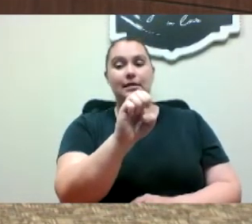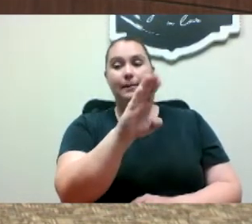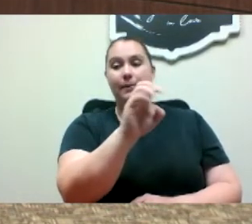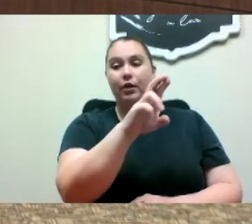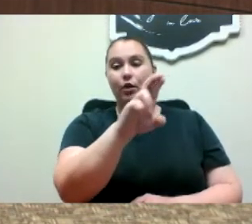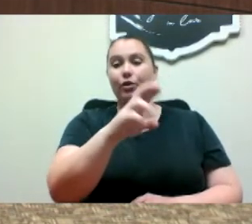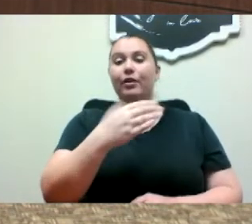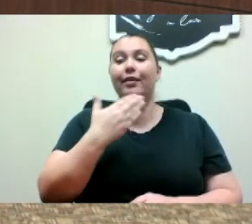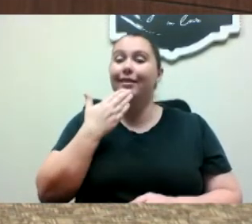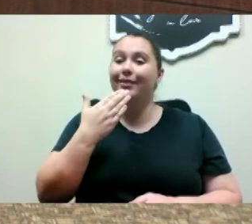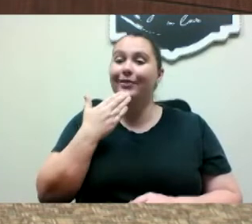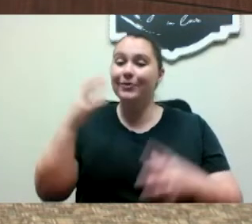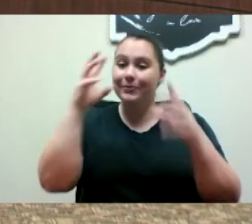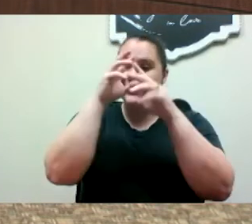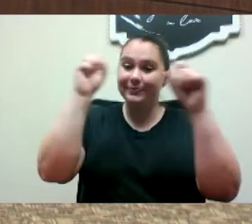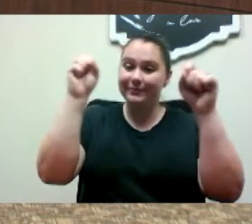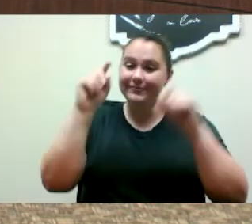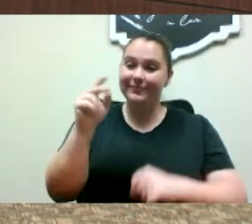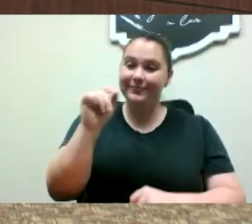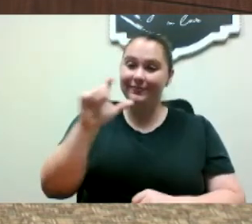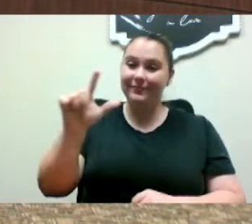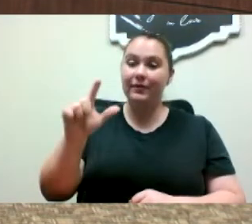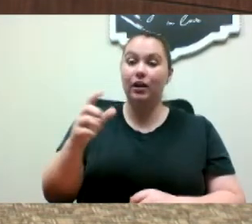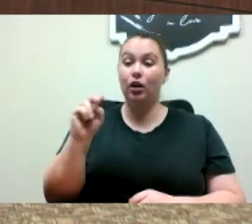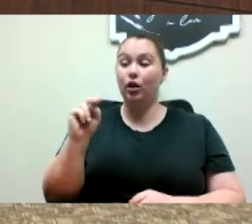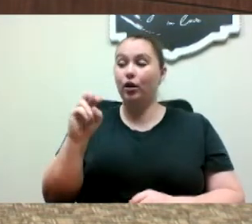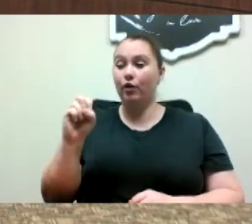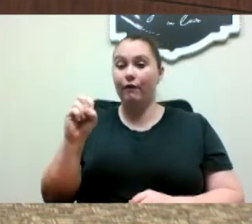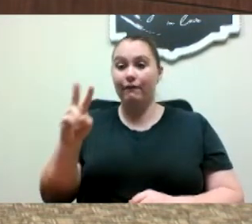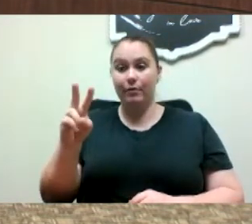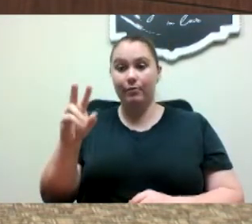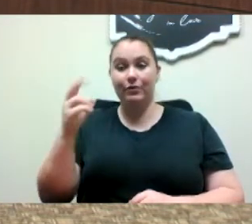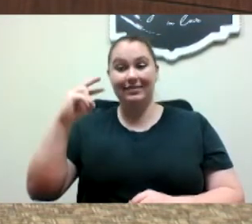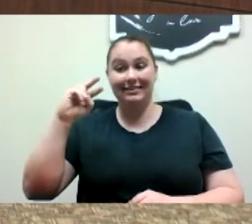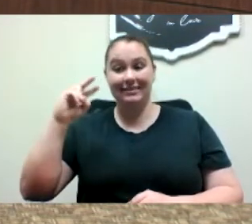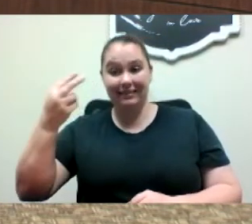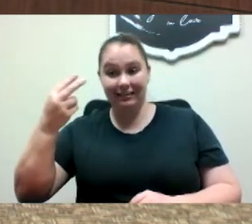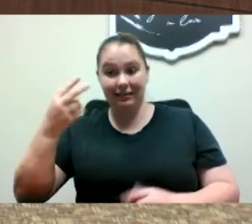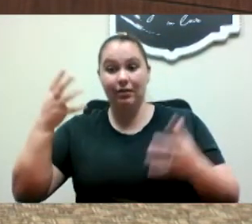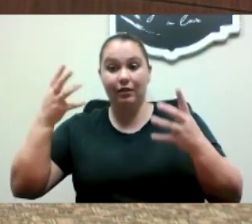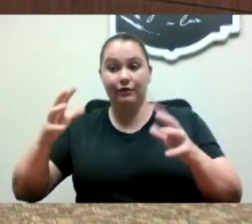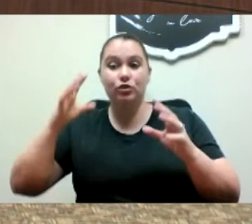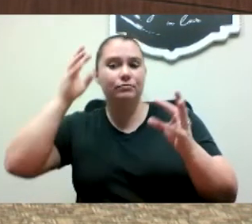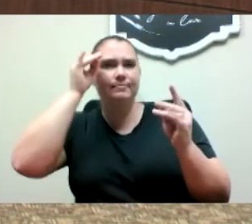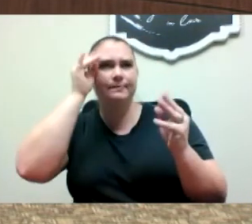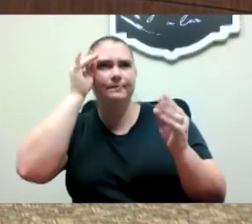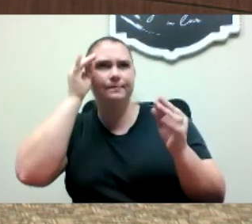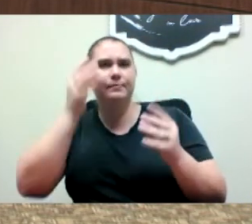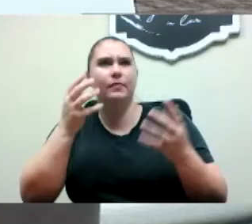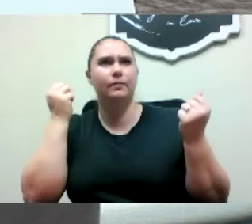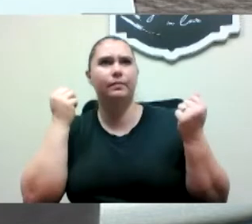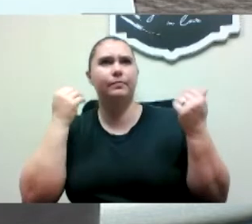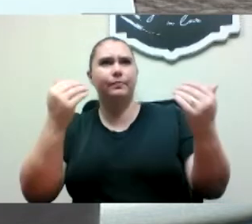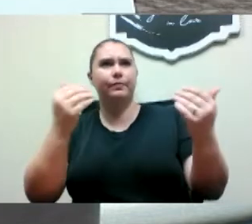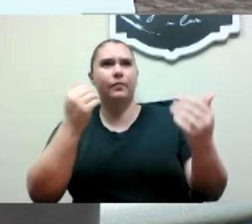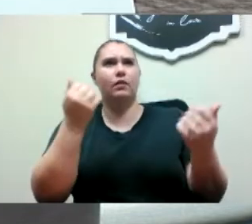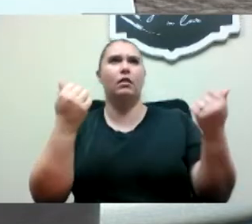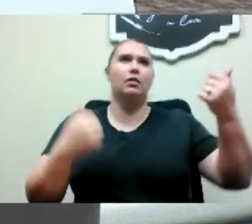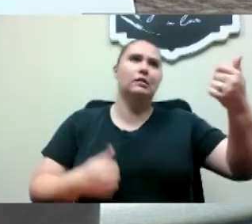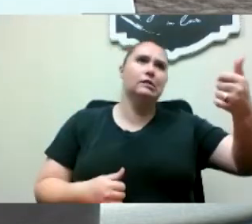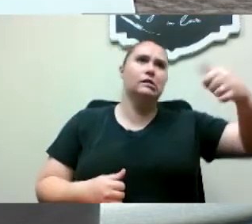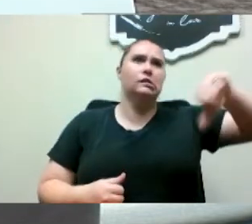Thank you, Madam President. On November 2nd, voters in Waco ISD considered whether or not to authorize the district to